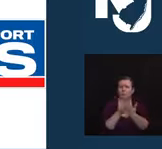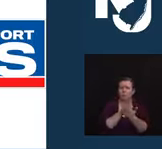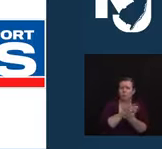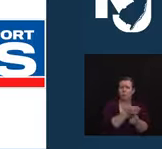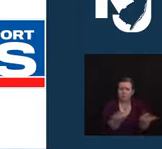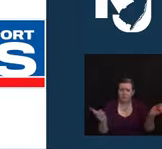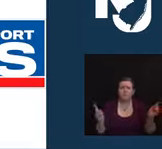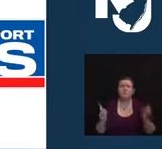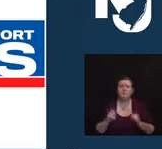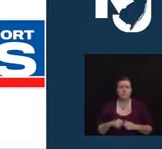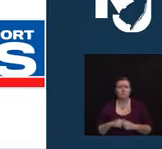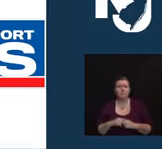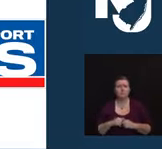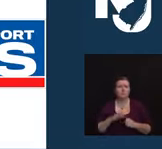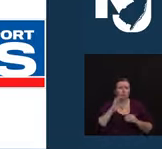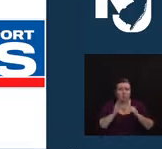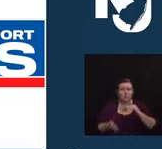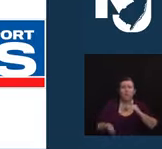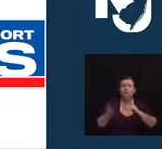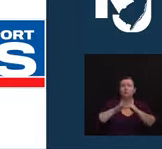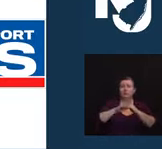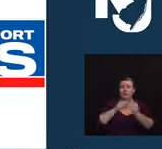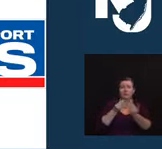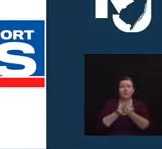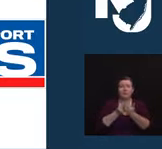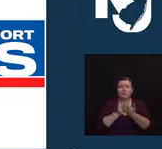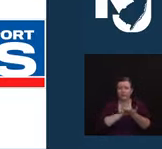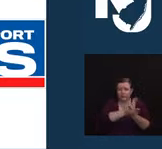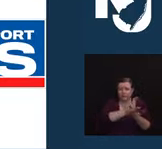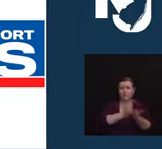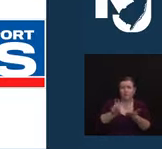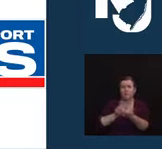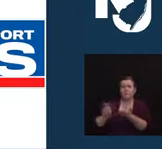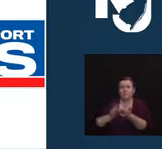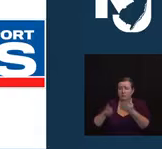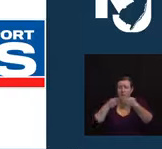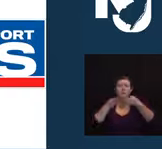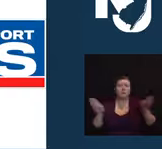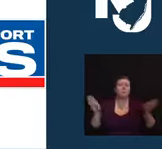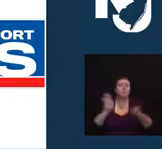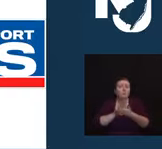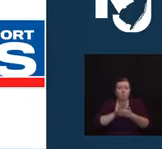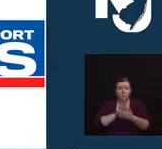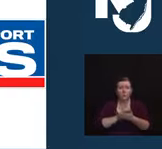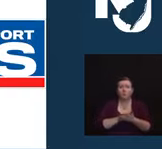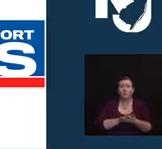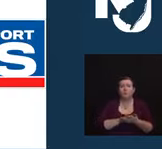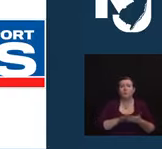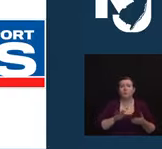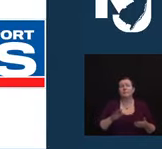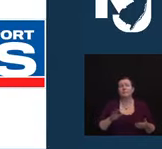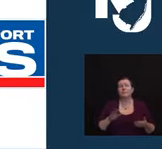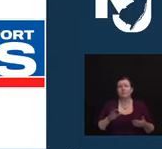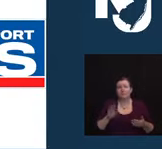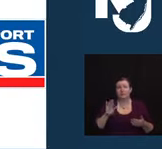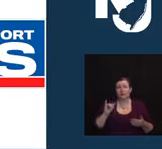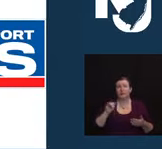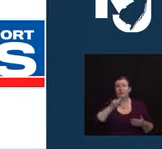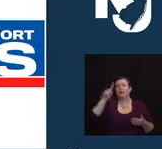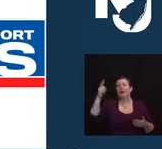have increased investments in our public schools by $1.5 billion. That's an increase of $1.5